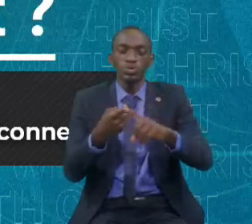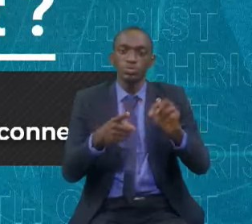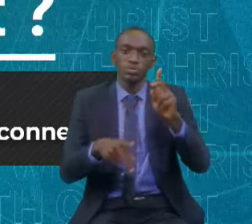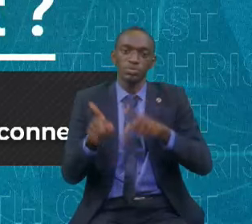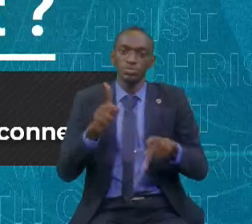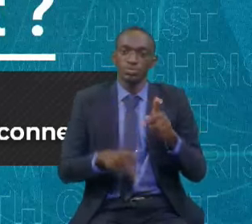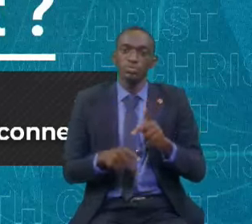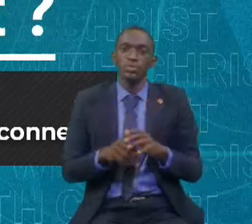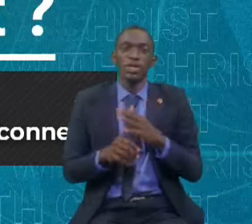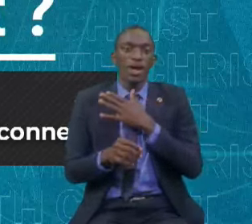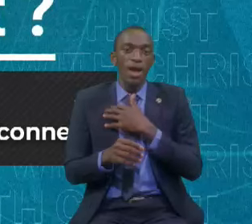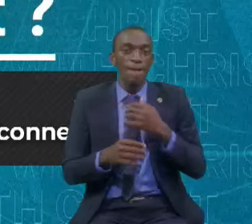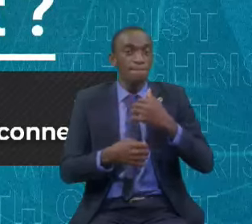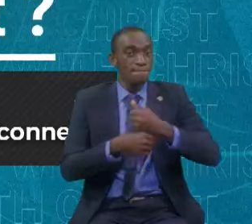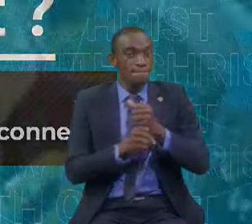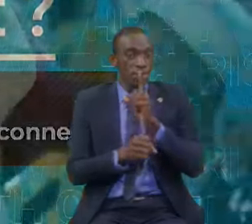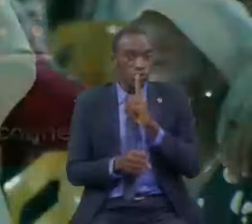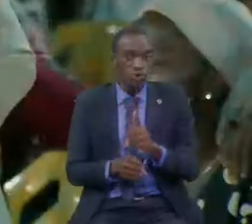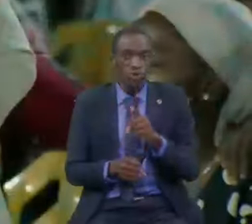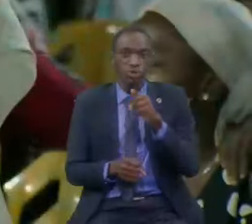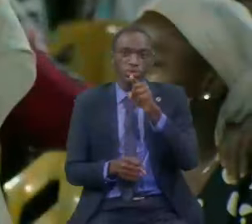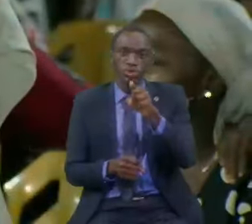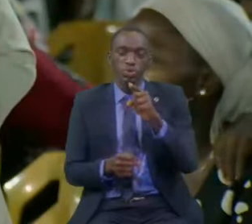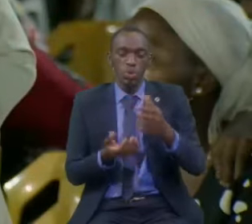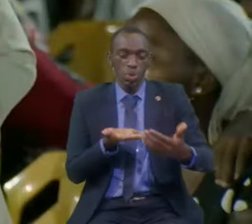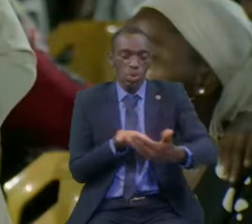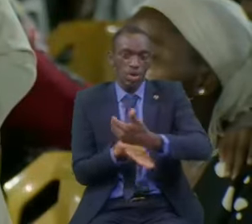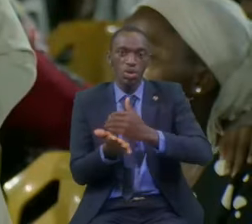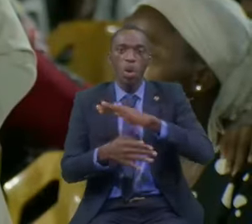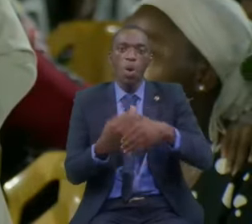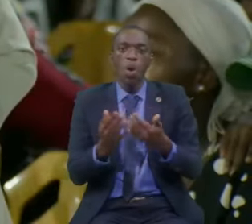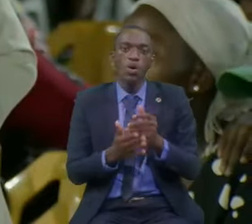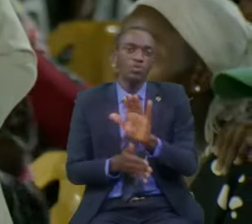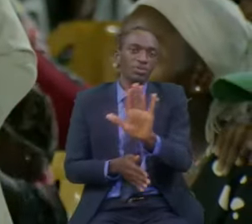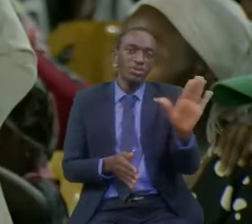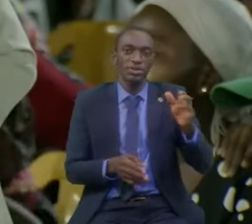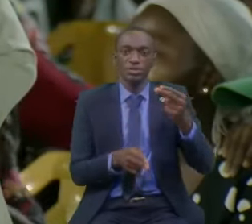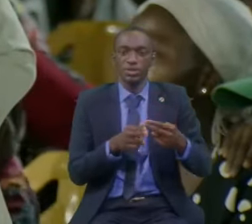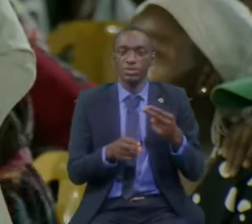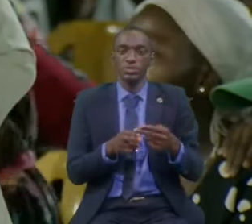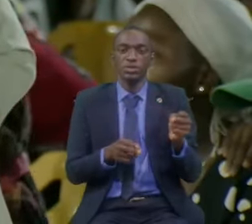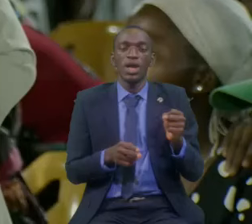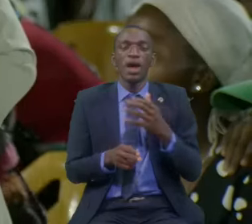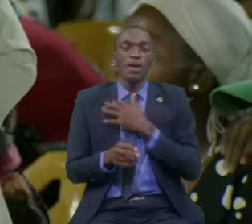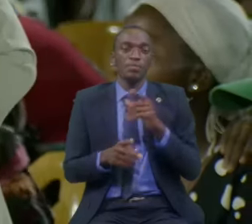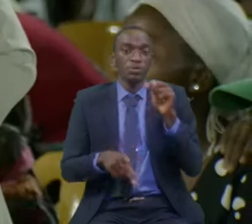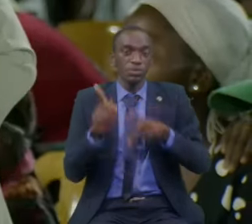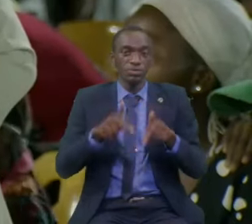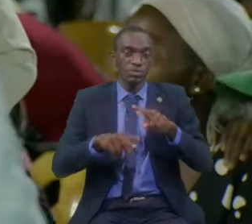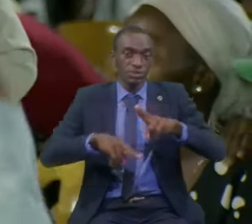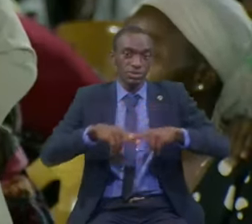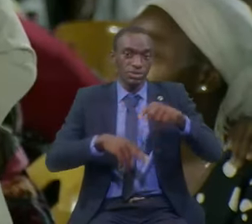and make sure you correct all their names and those who are sitting down maybe